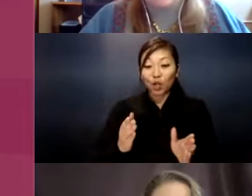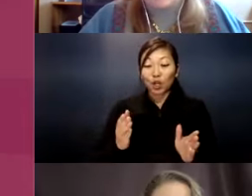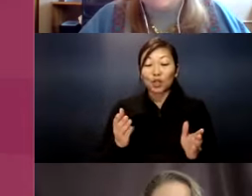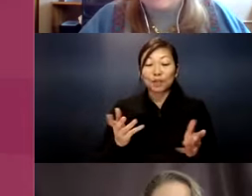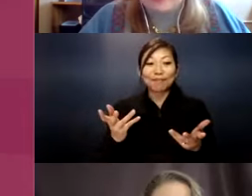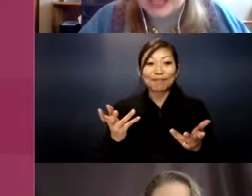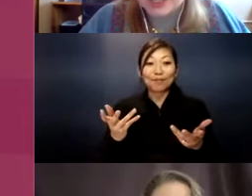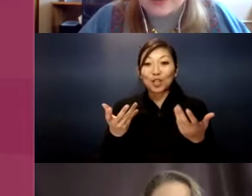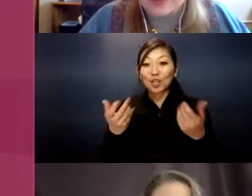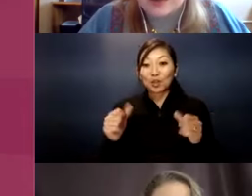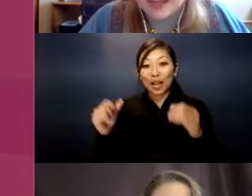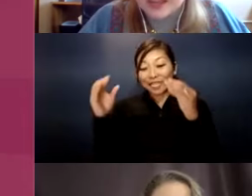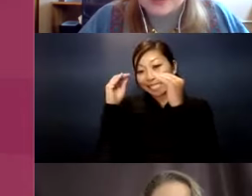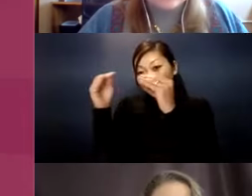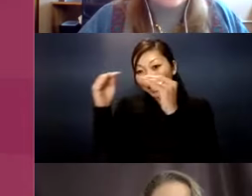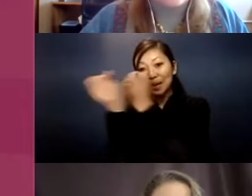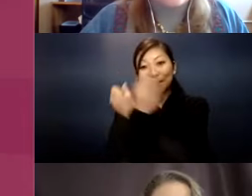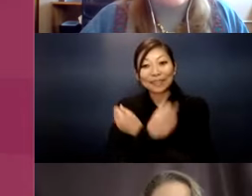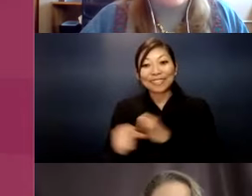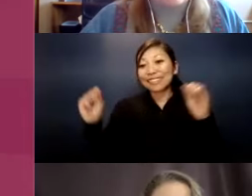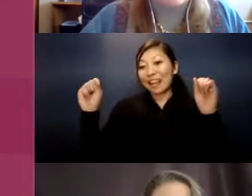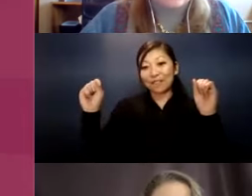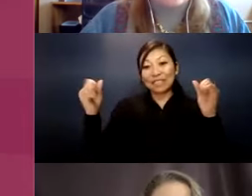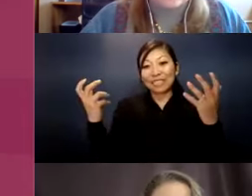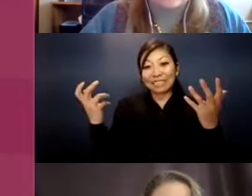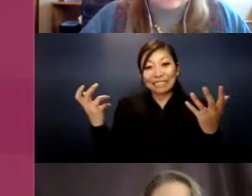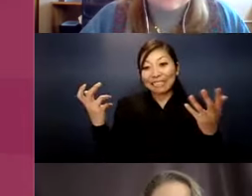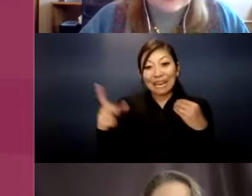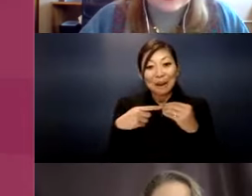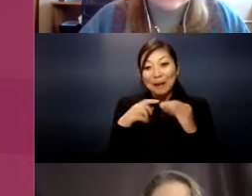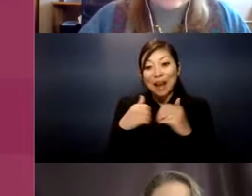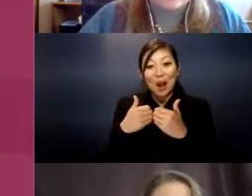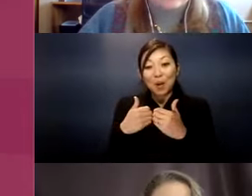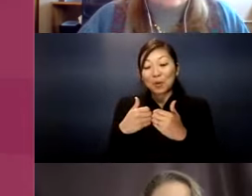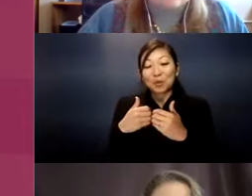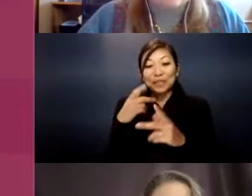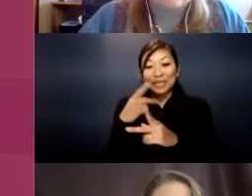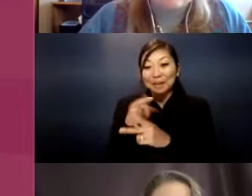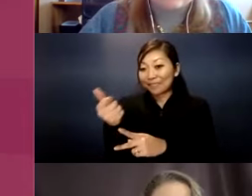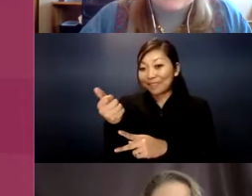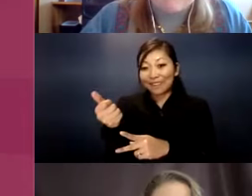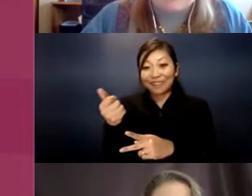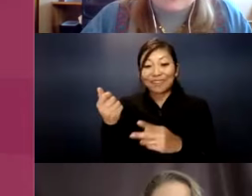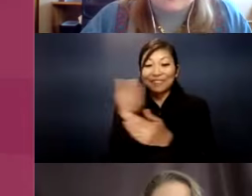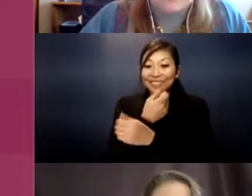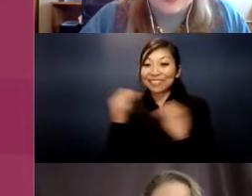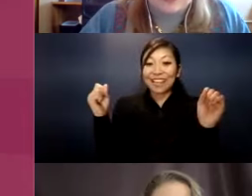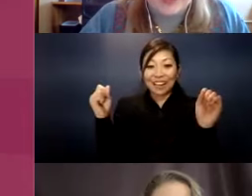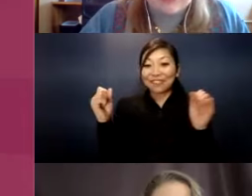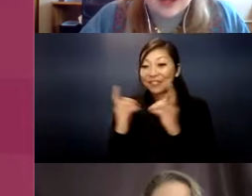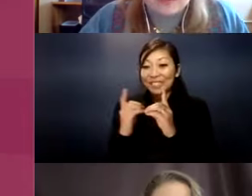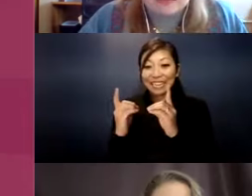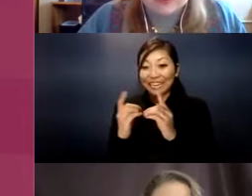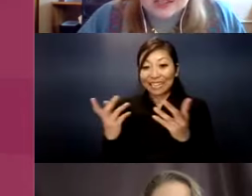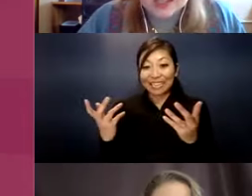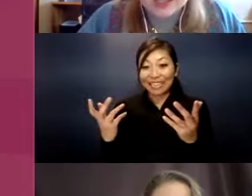give them as much safe information as you can about how to date safely, um, how to